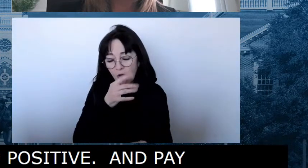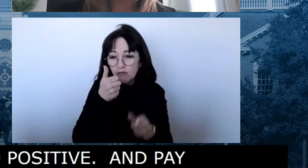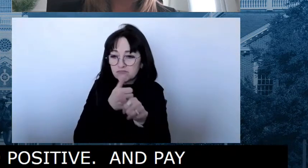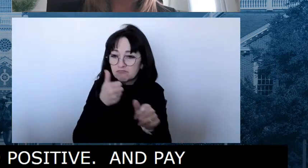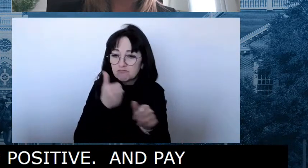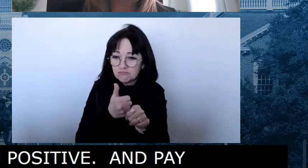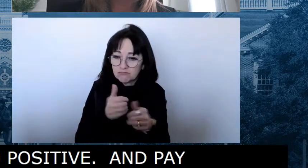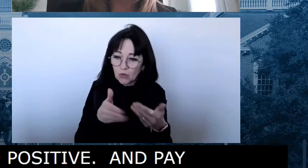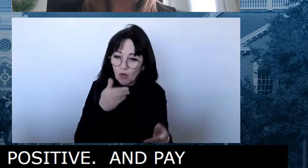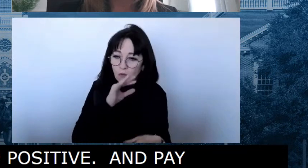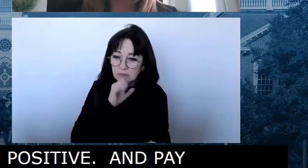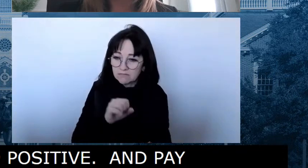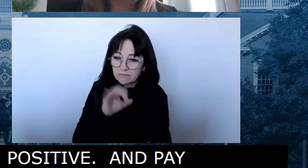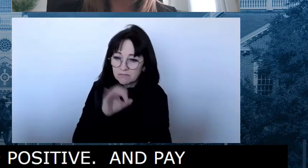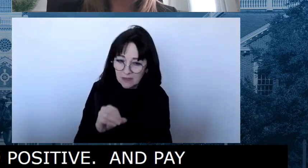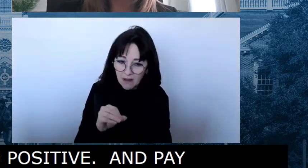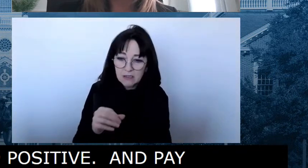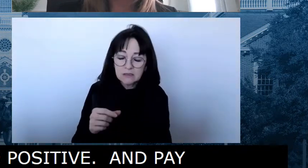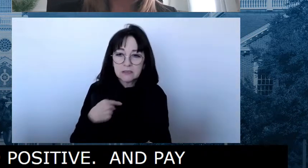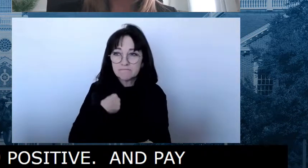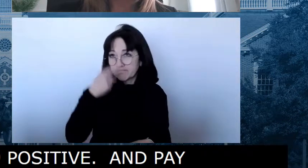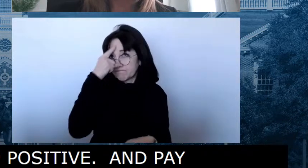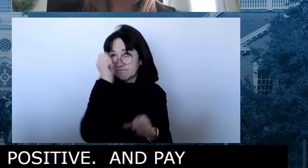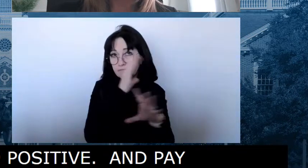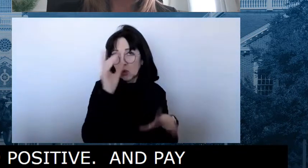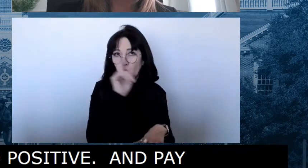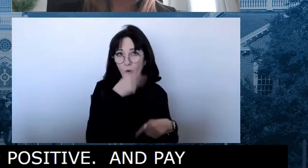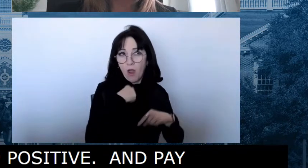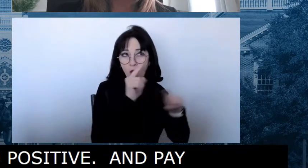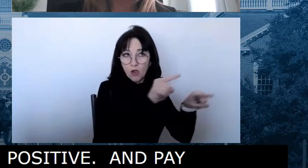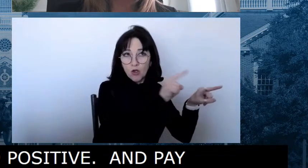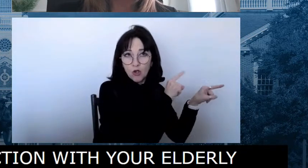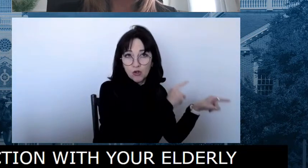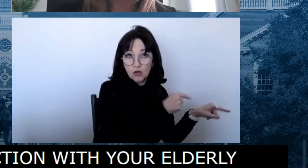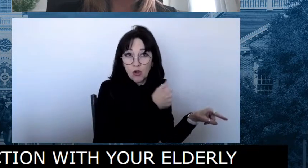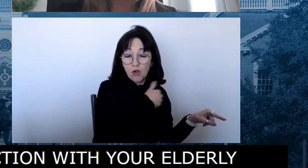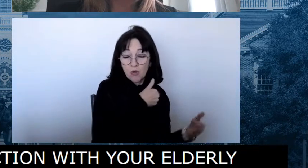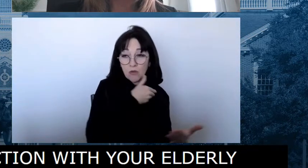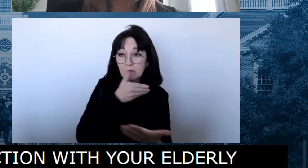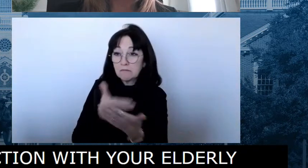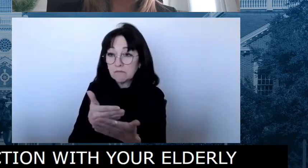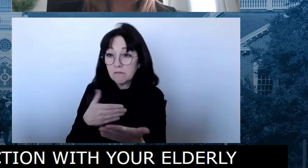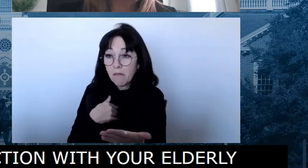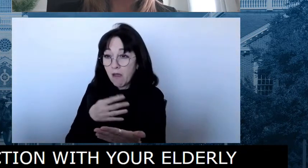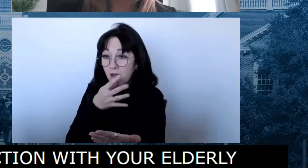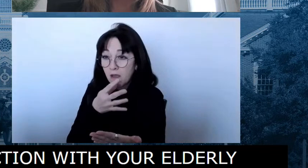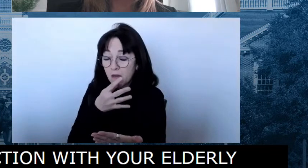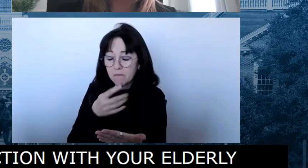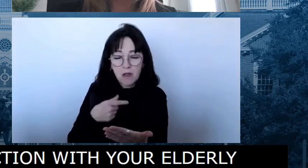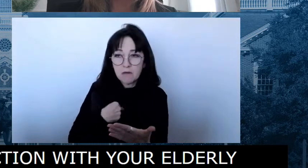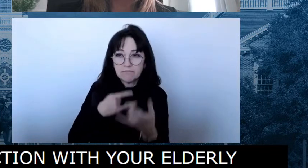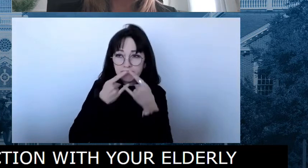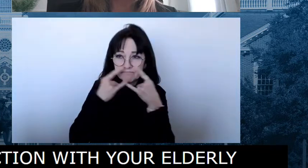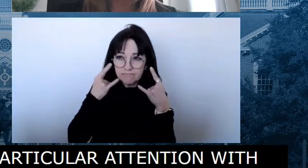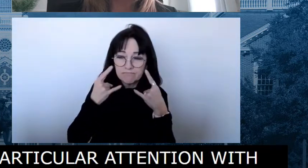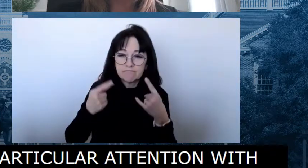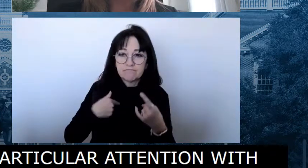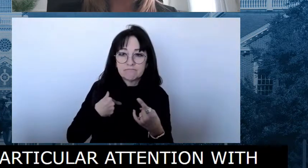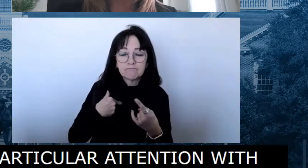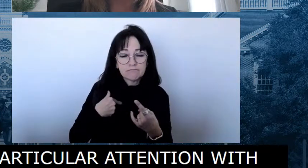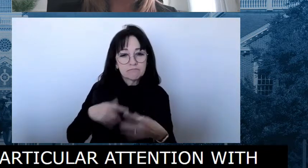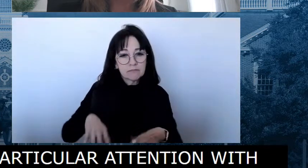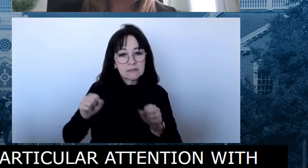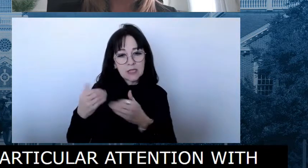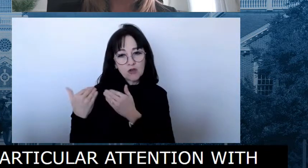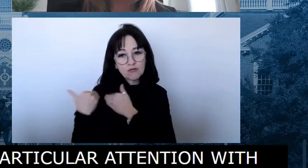been prior to that. Again, we're moving into this new phase. We need everybody to take responsibility for using